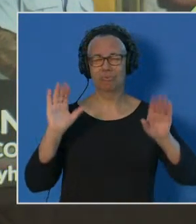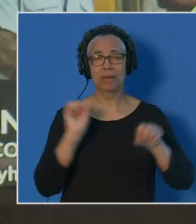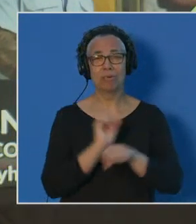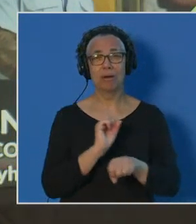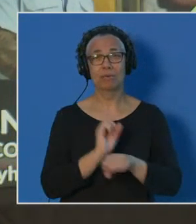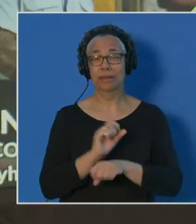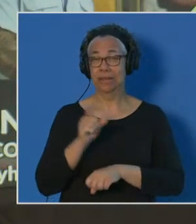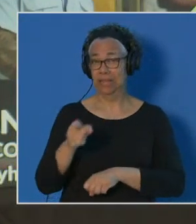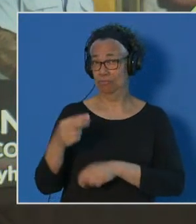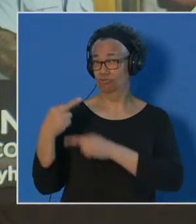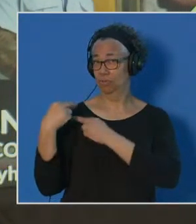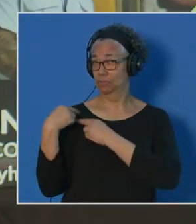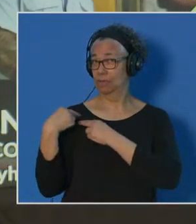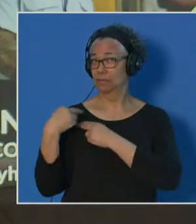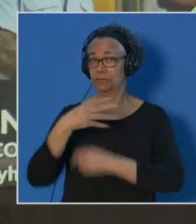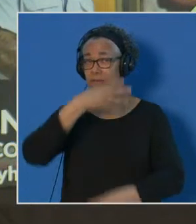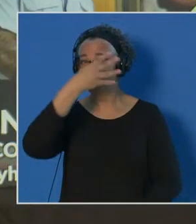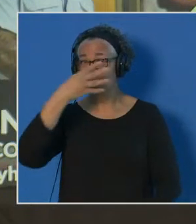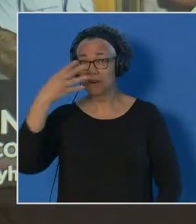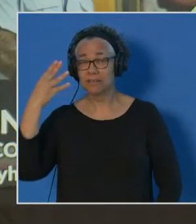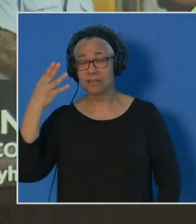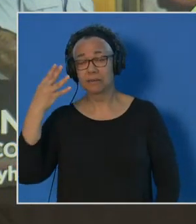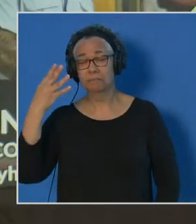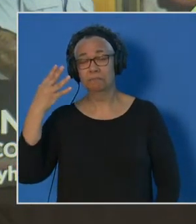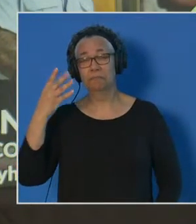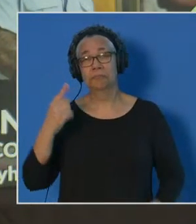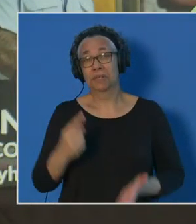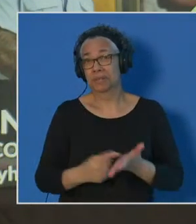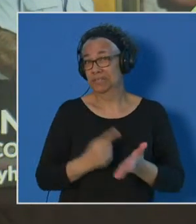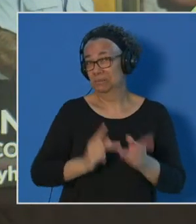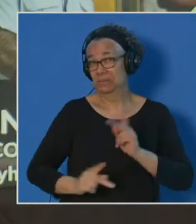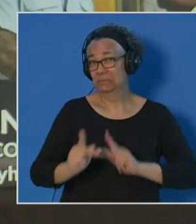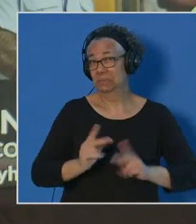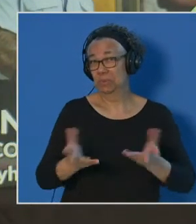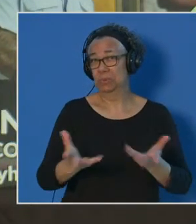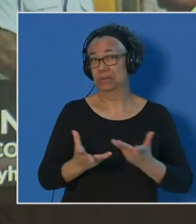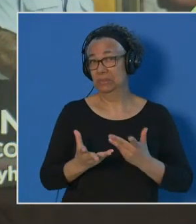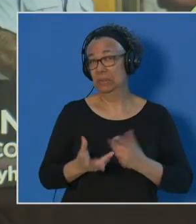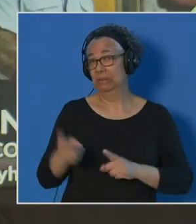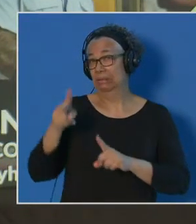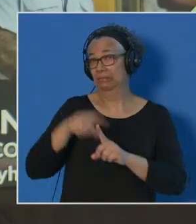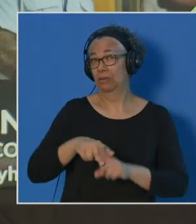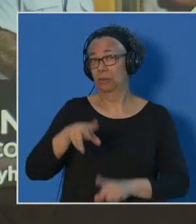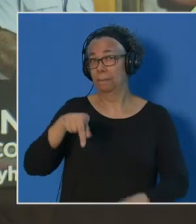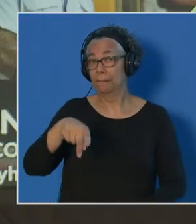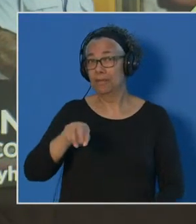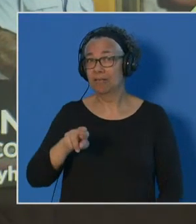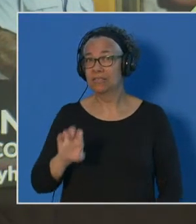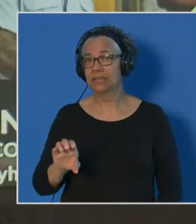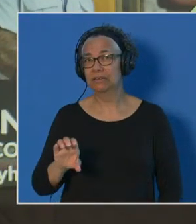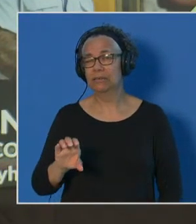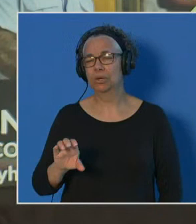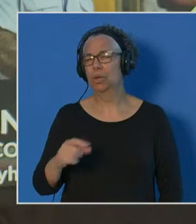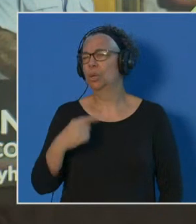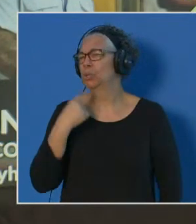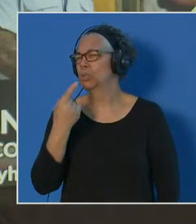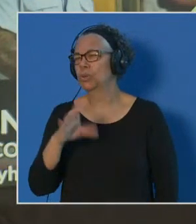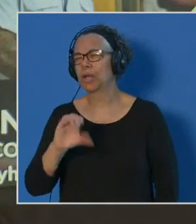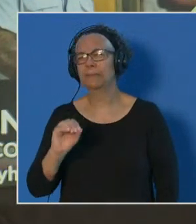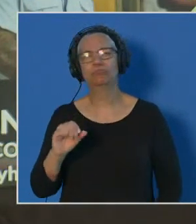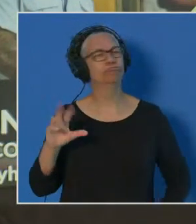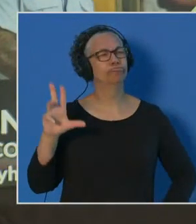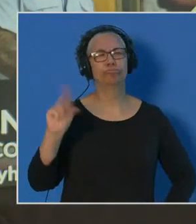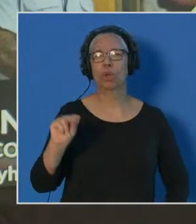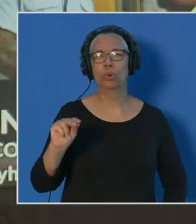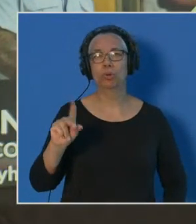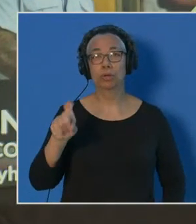for immigration, in which there were instances where there were persons who wanted to apply for PRCs. And we told the companies, no, you